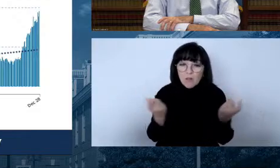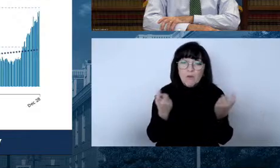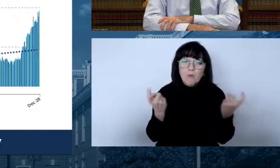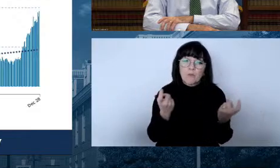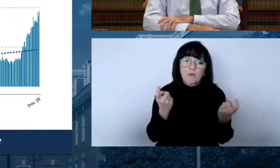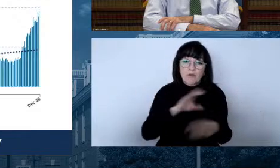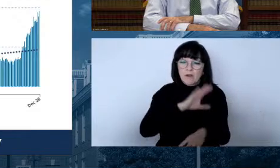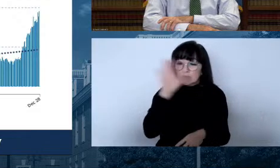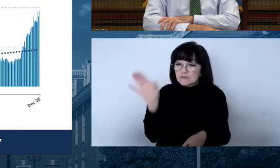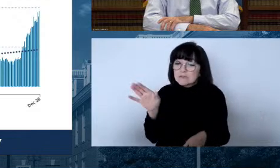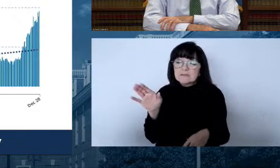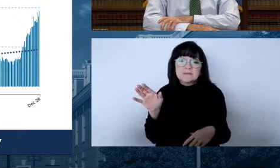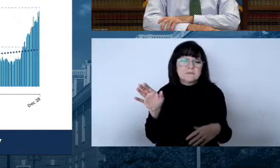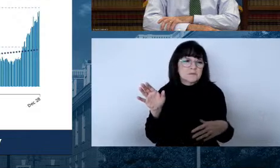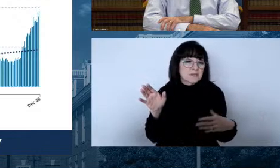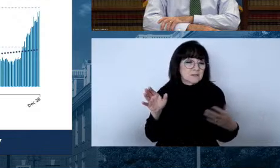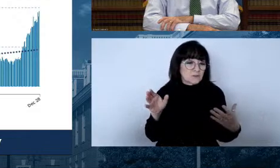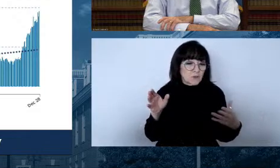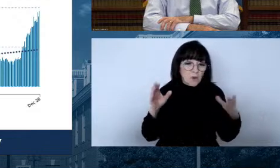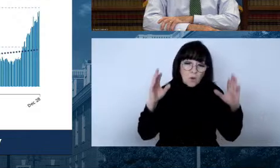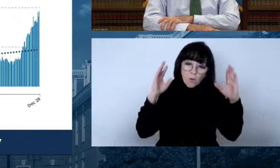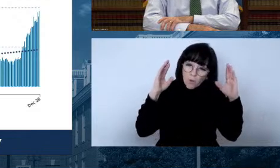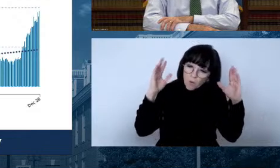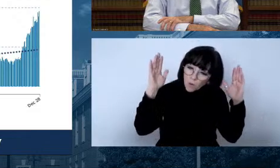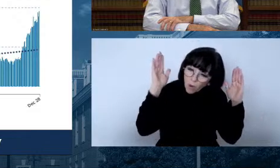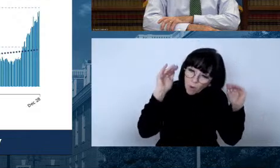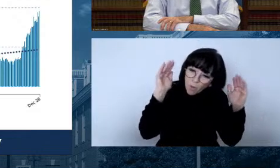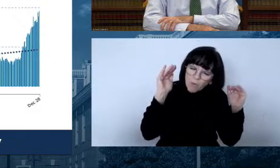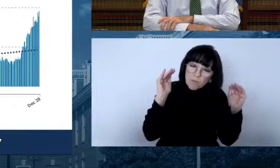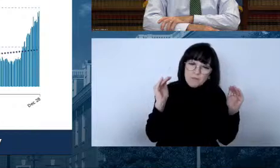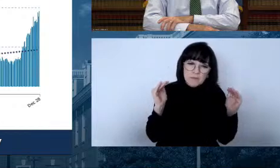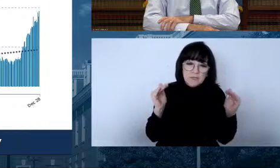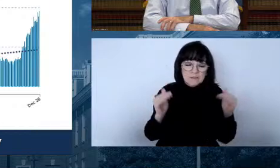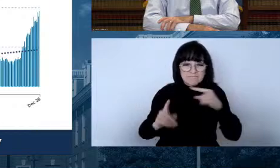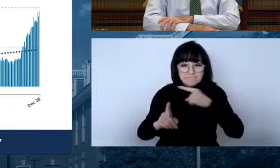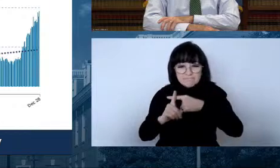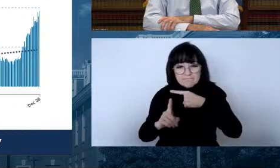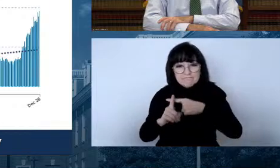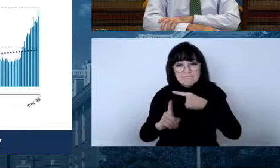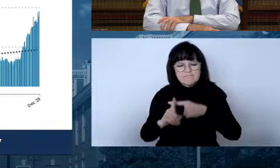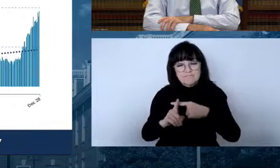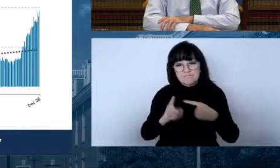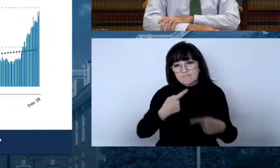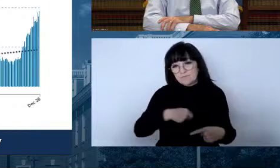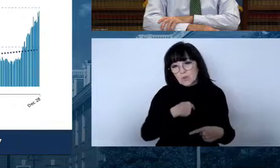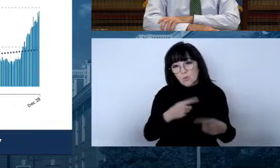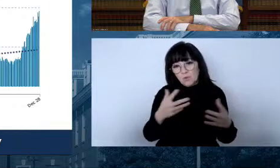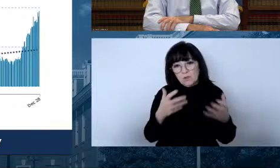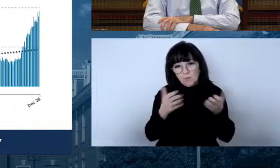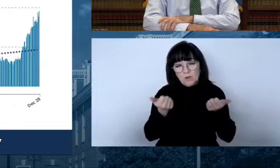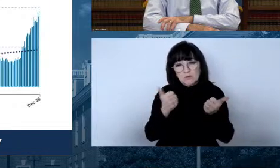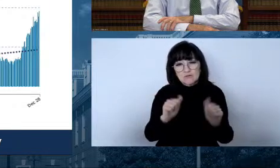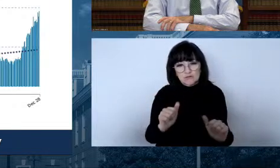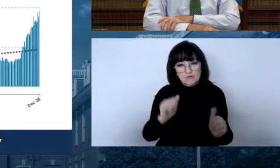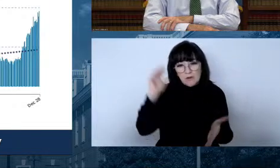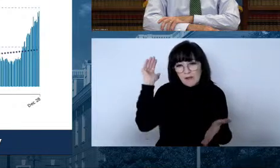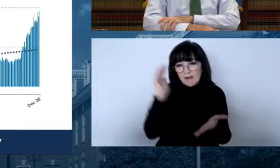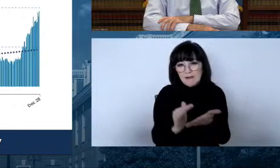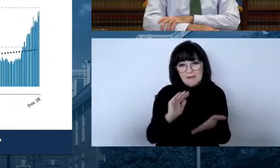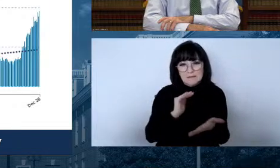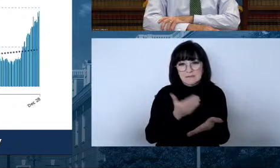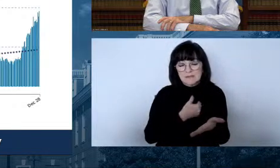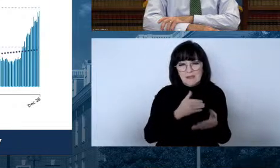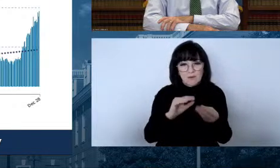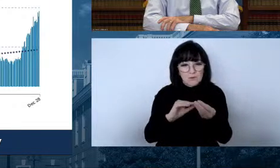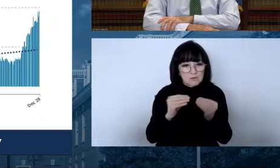into the new year and to help us flatten out that curve that we're hopefully right in the middle of